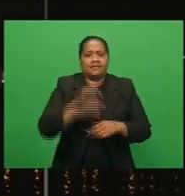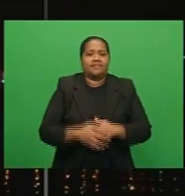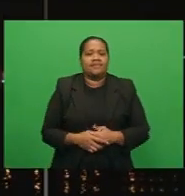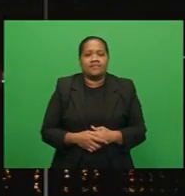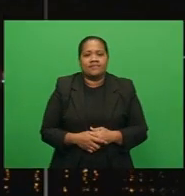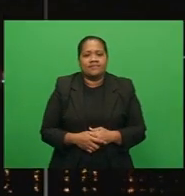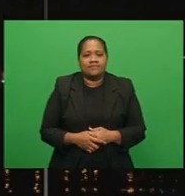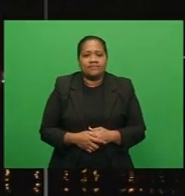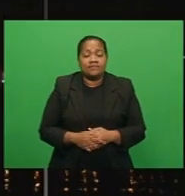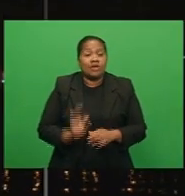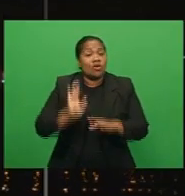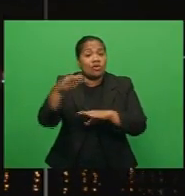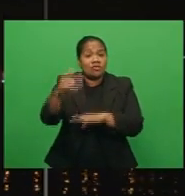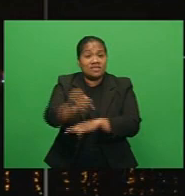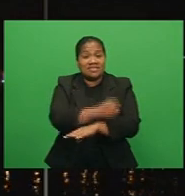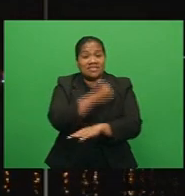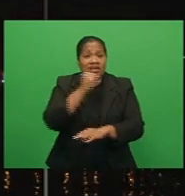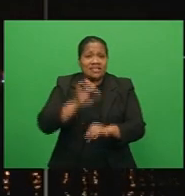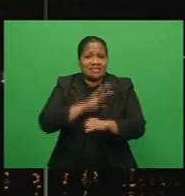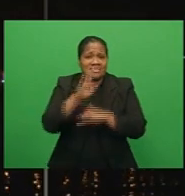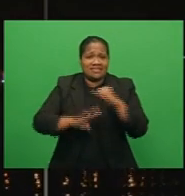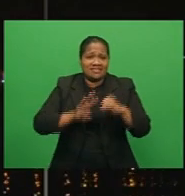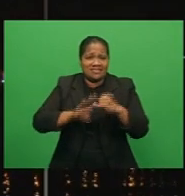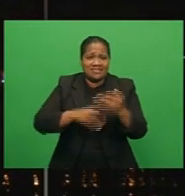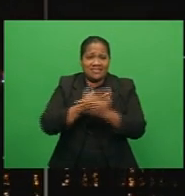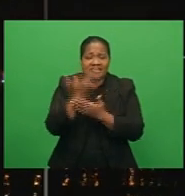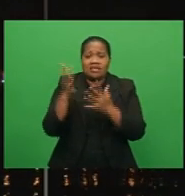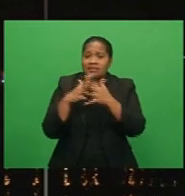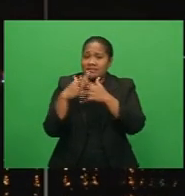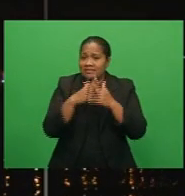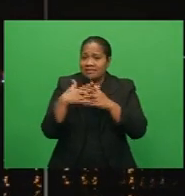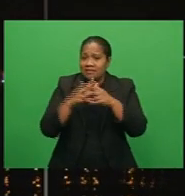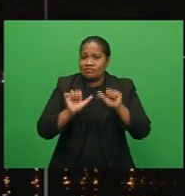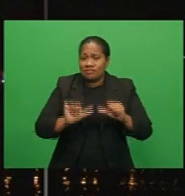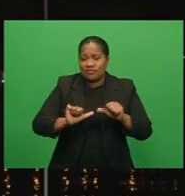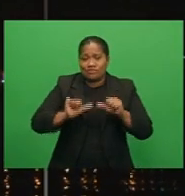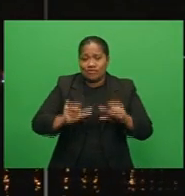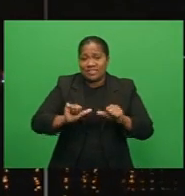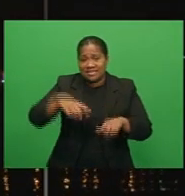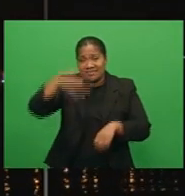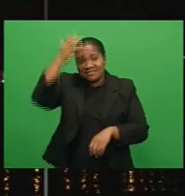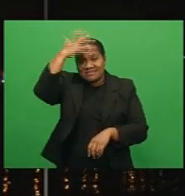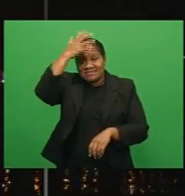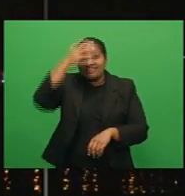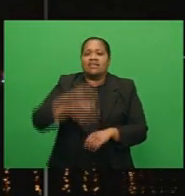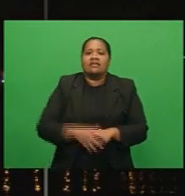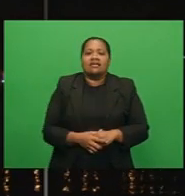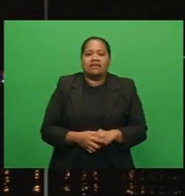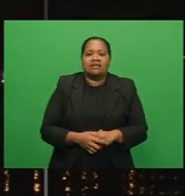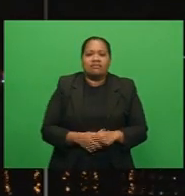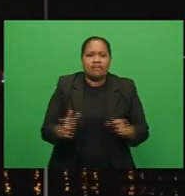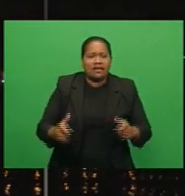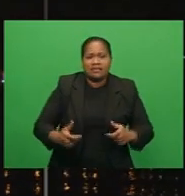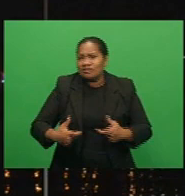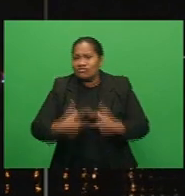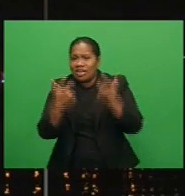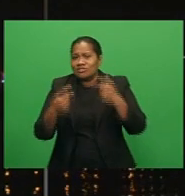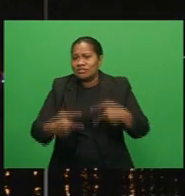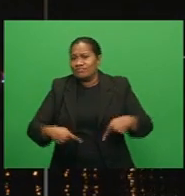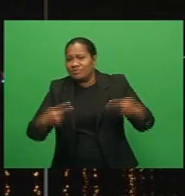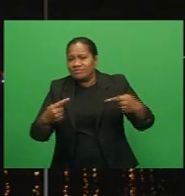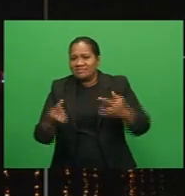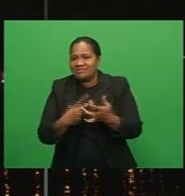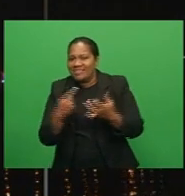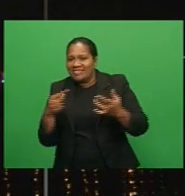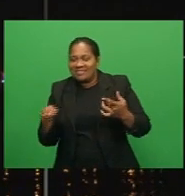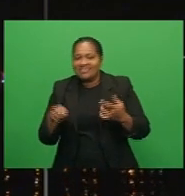turning overseas, on the final day of the U.S. election campaign trail, President Donald Trump and Democratic challenger Joe Biden have traded barbs.